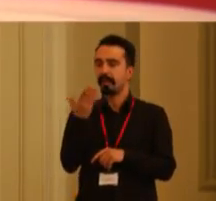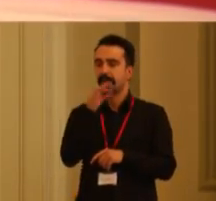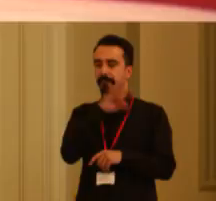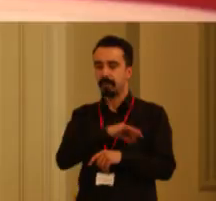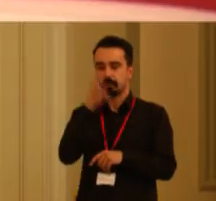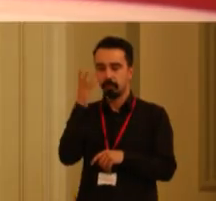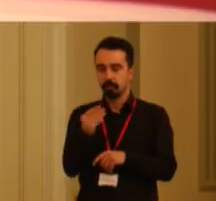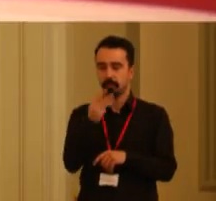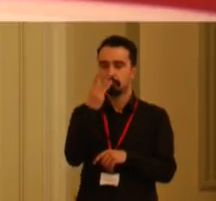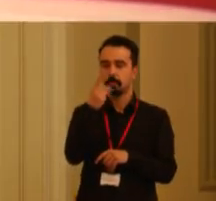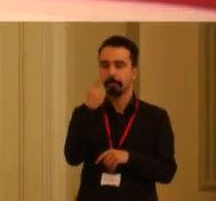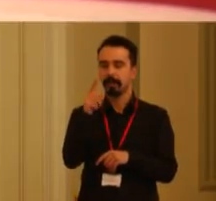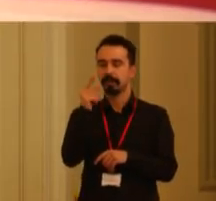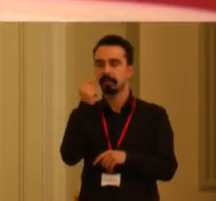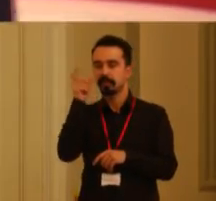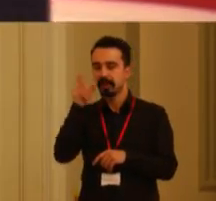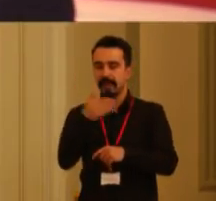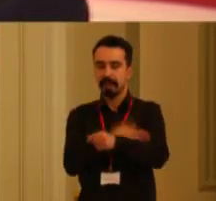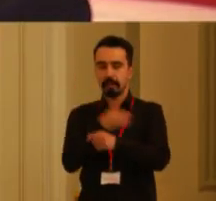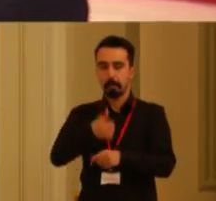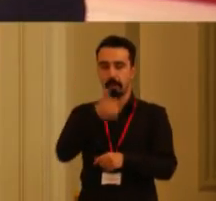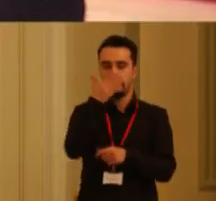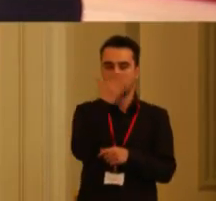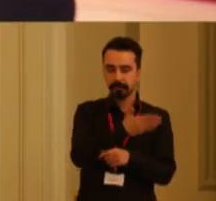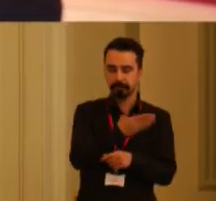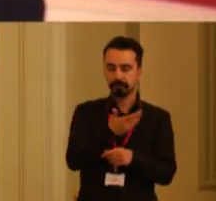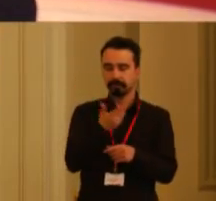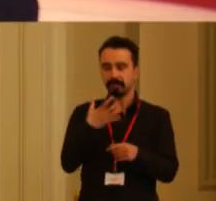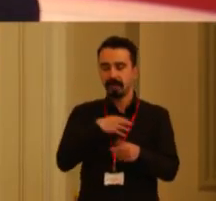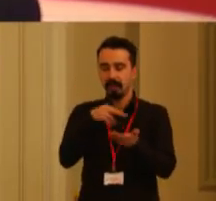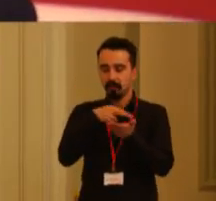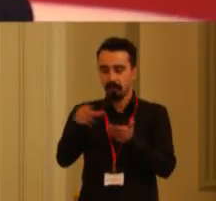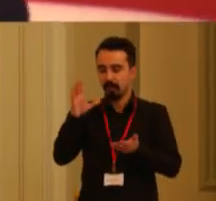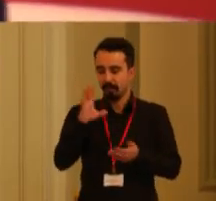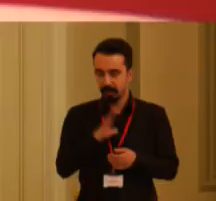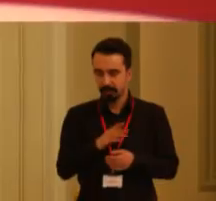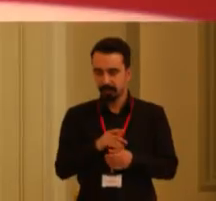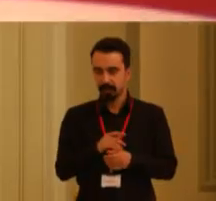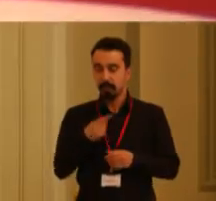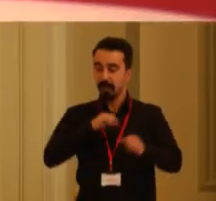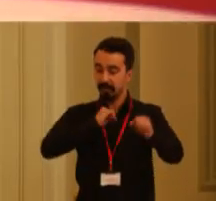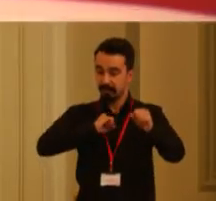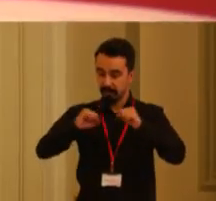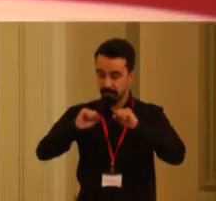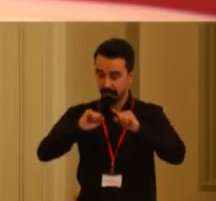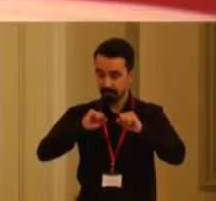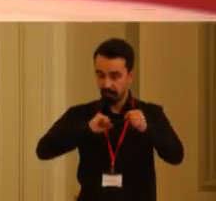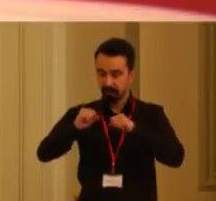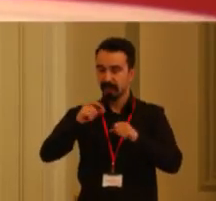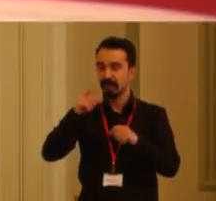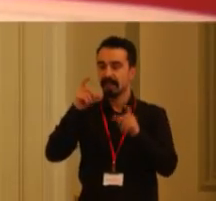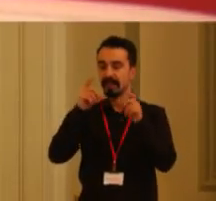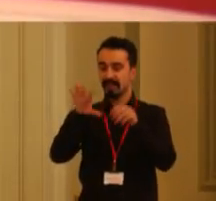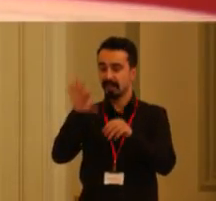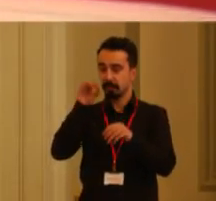no-no. People said, why engage with an NGO? If we're a ministry, we don't engage with NGOs. And yet